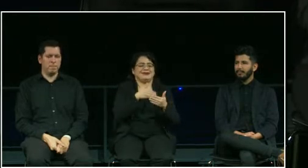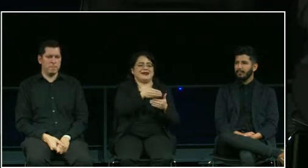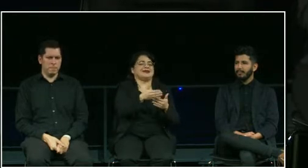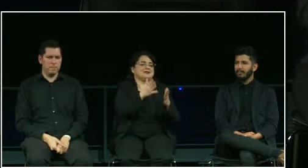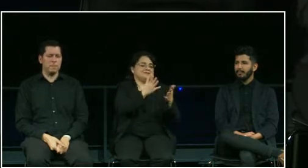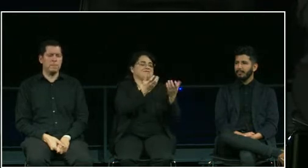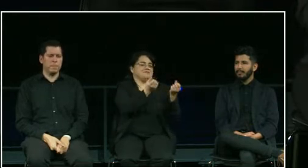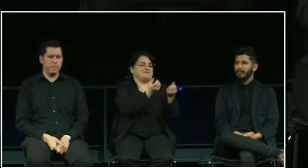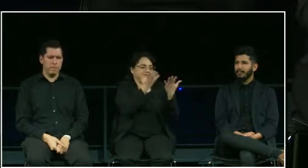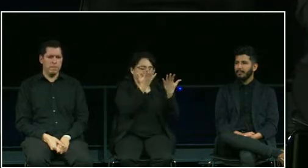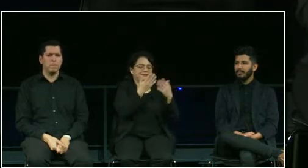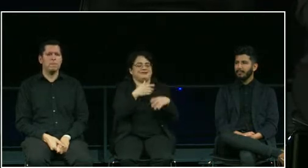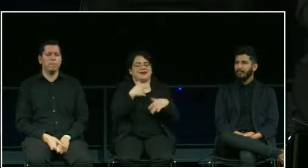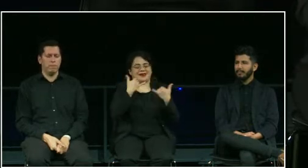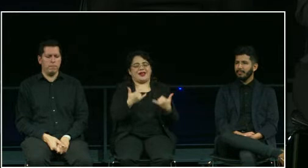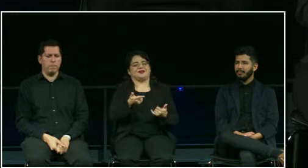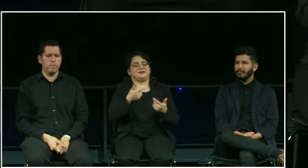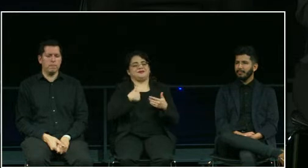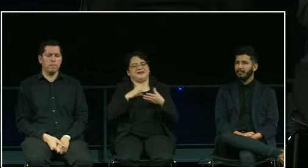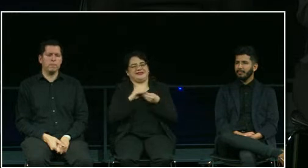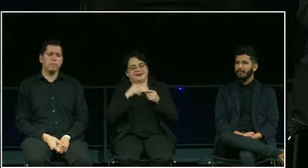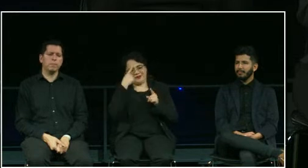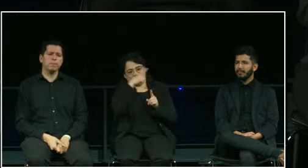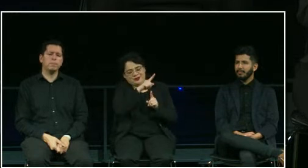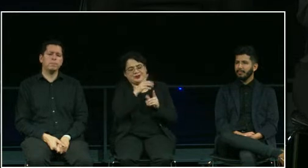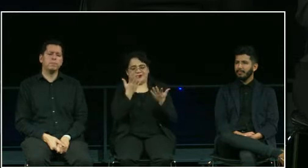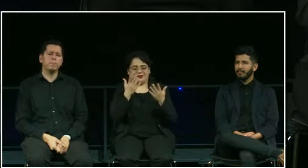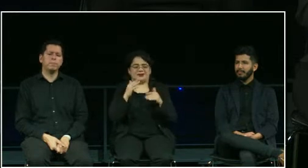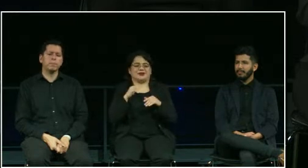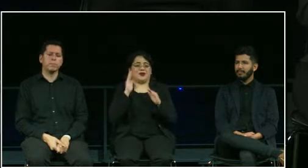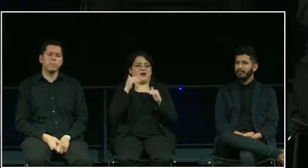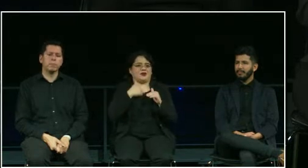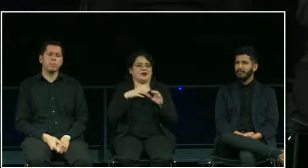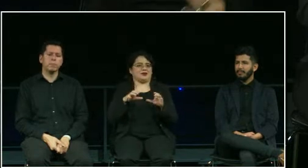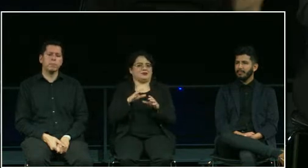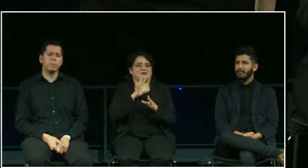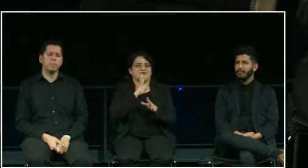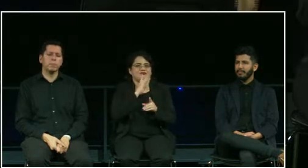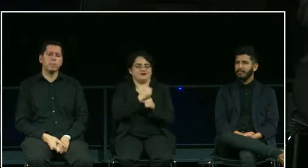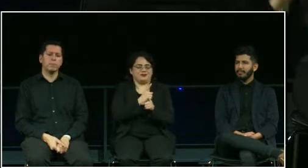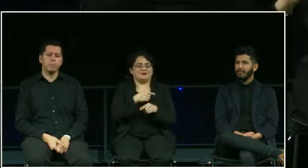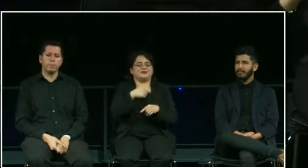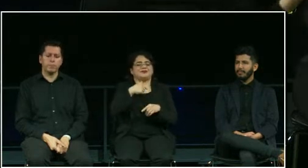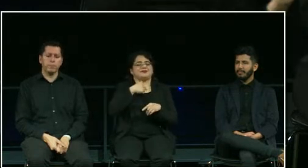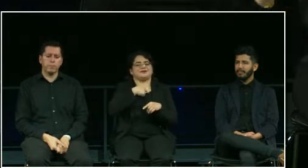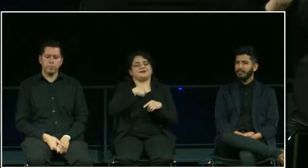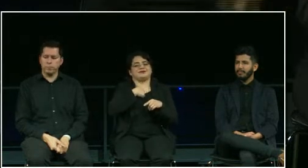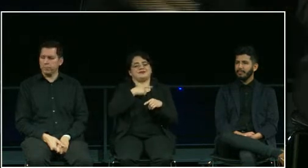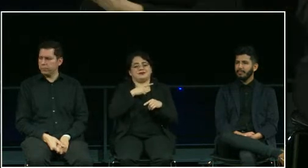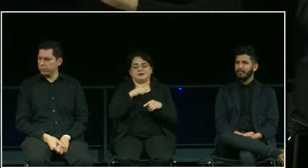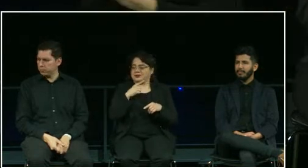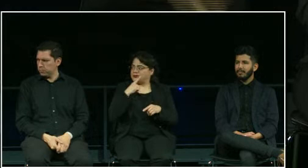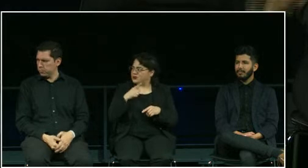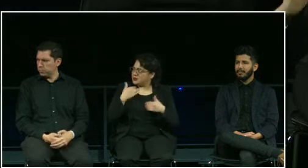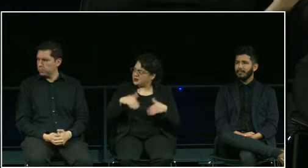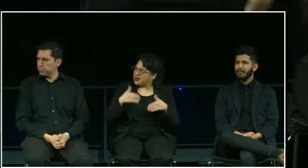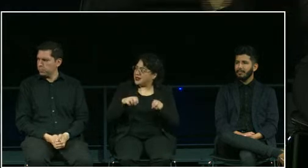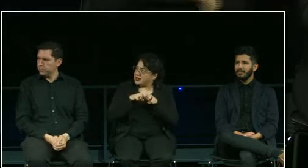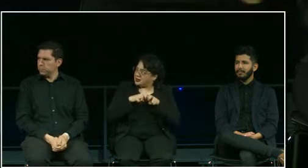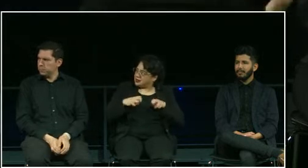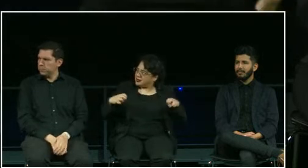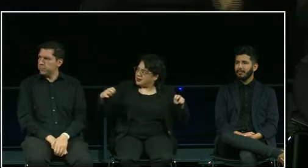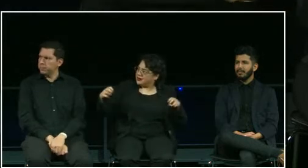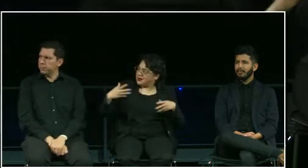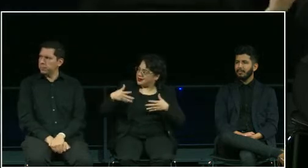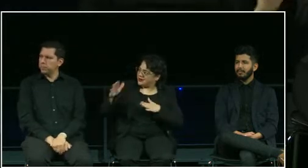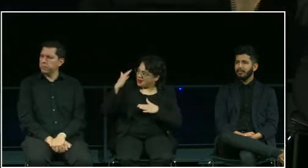try and do him justice. You know, I think also I just have to say it's totally surreal and incredible to be on a panel with you all. And I'm